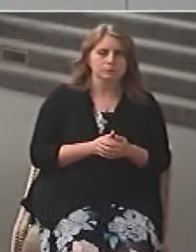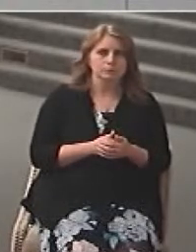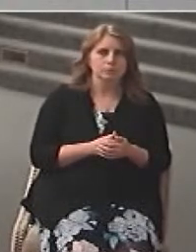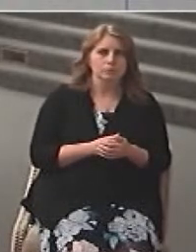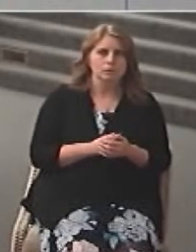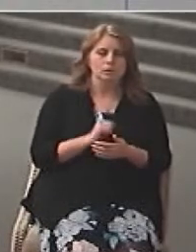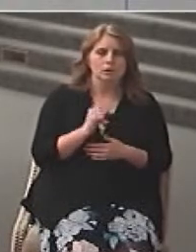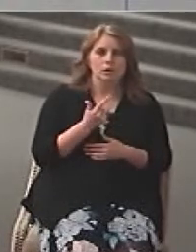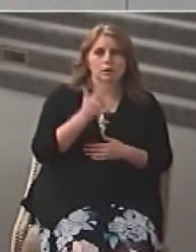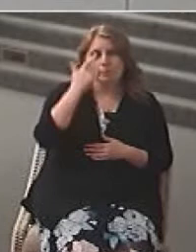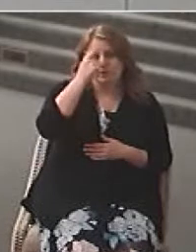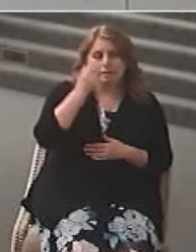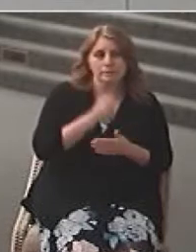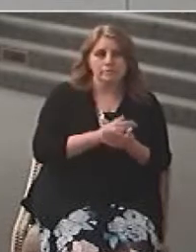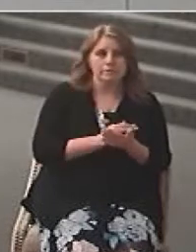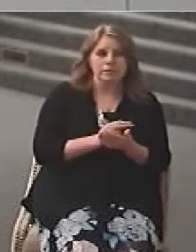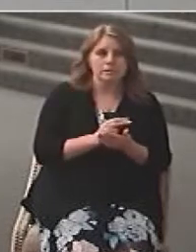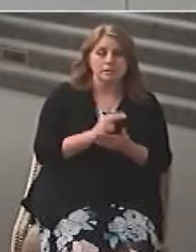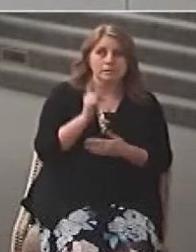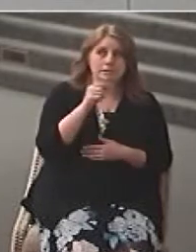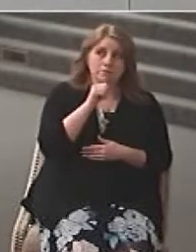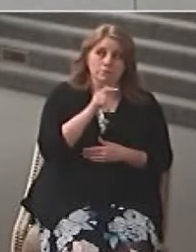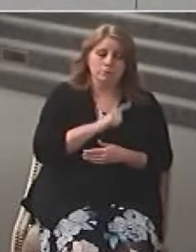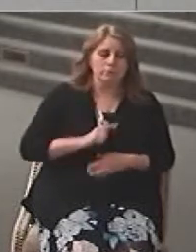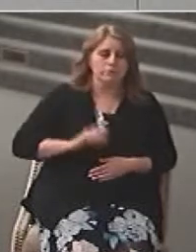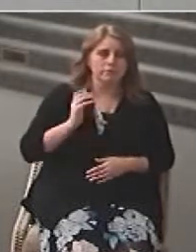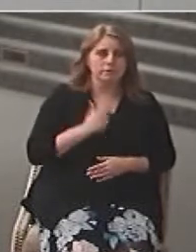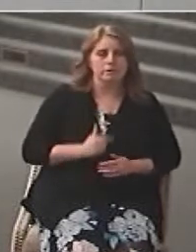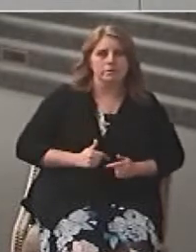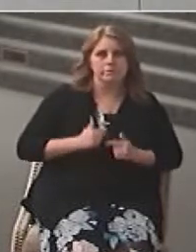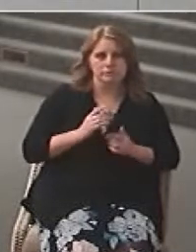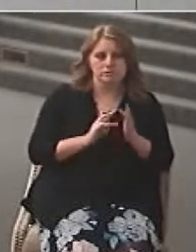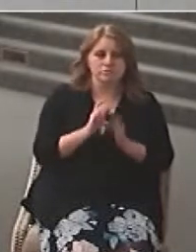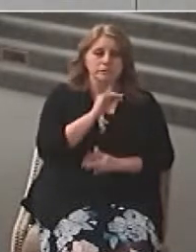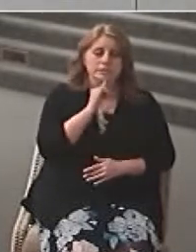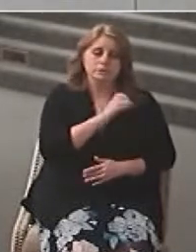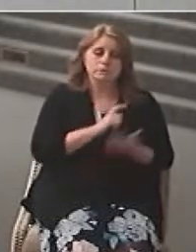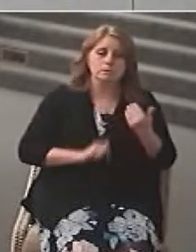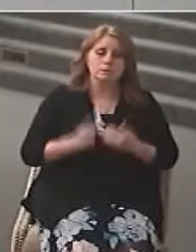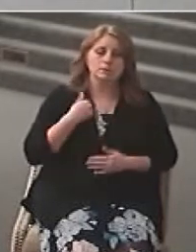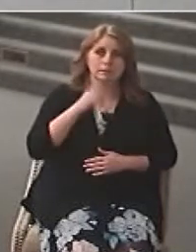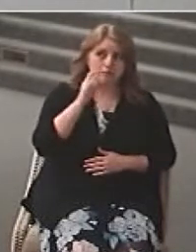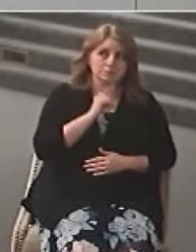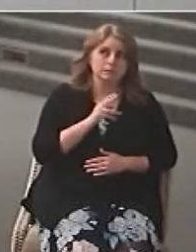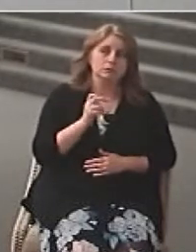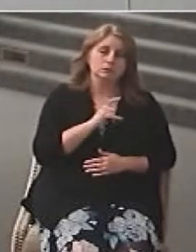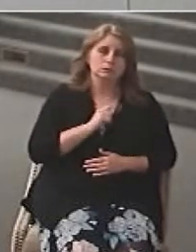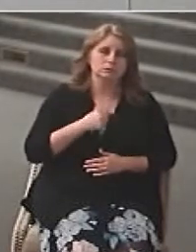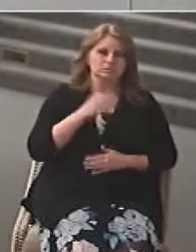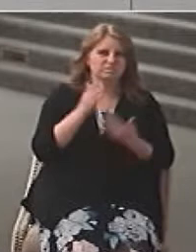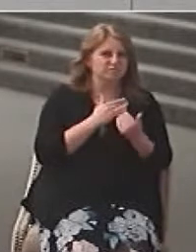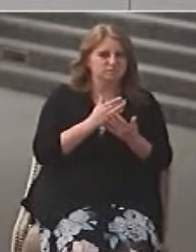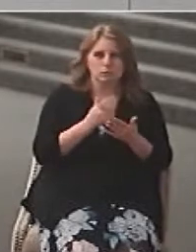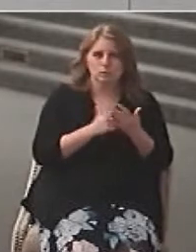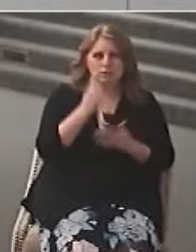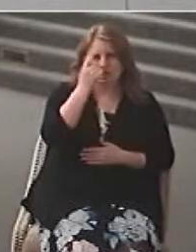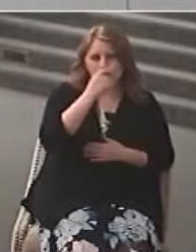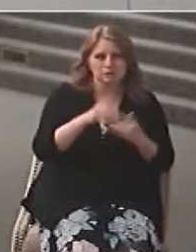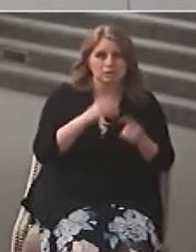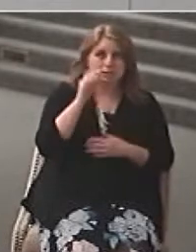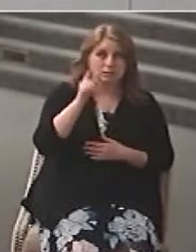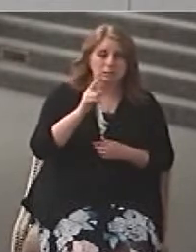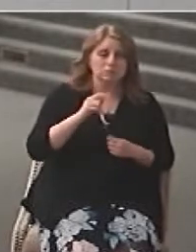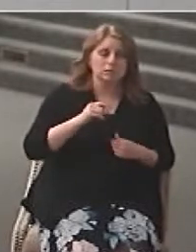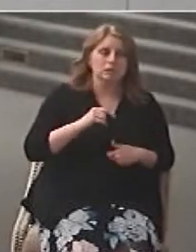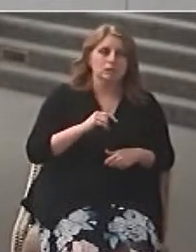All because of the fact that He's not Lord of our life. Jesus Christ is Lord. He has been Lord. It doesn't matter what we think about Him. Listen, it's not just because of